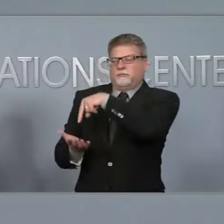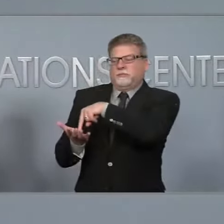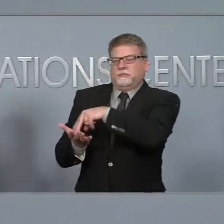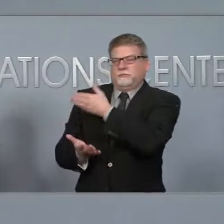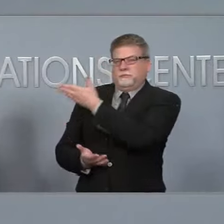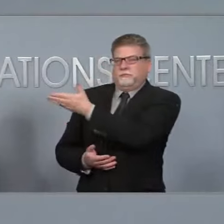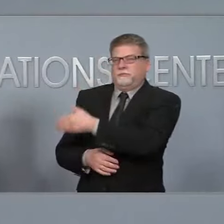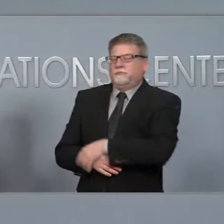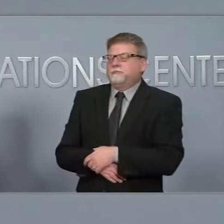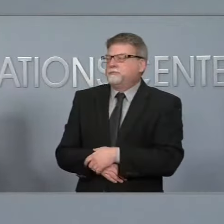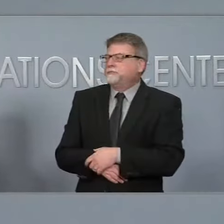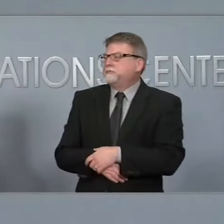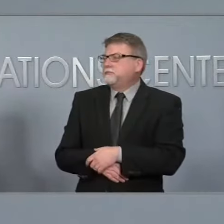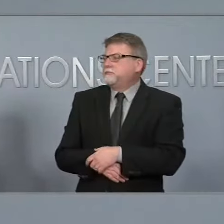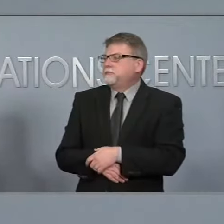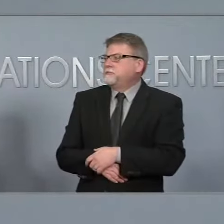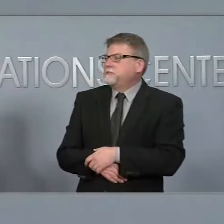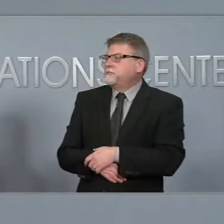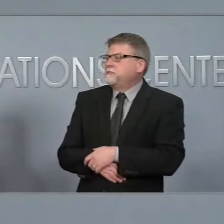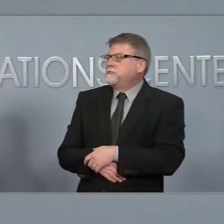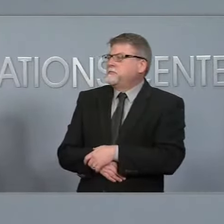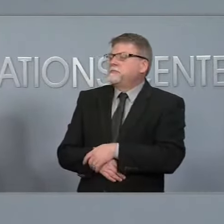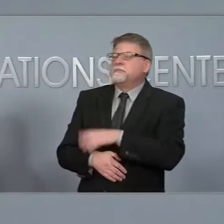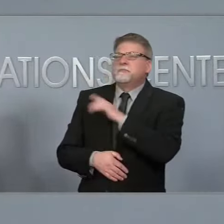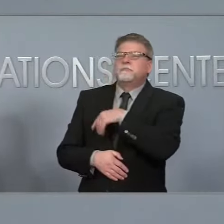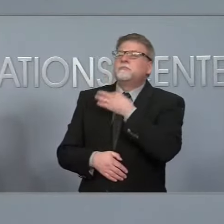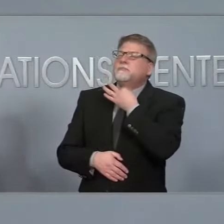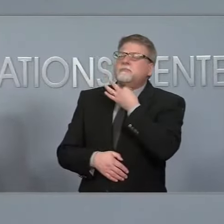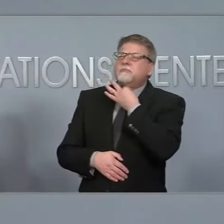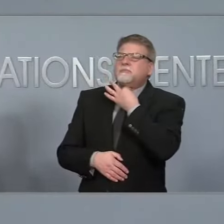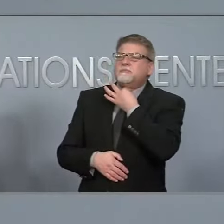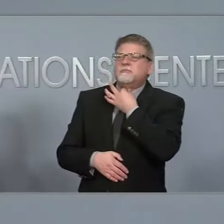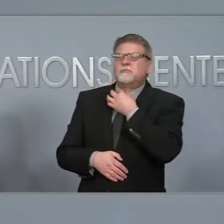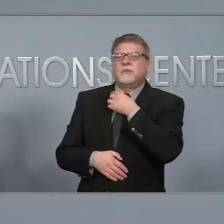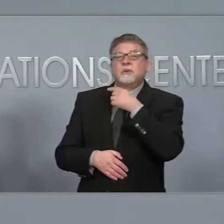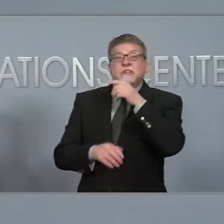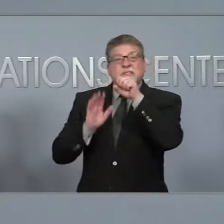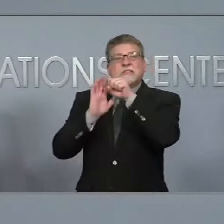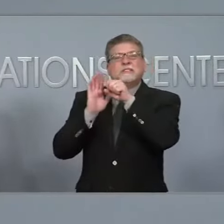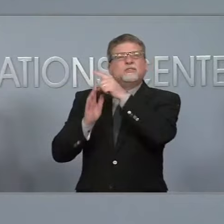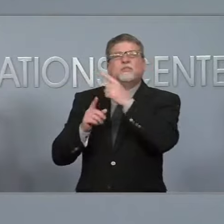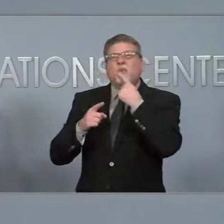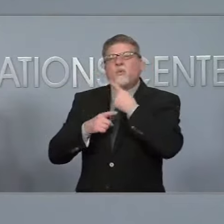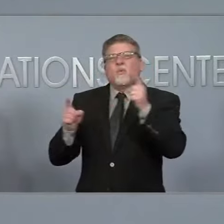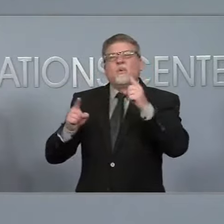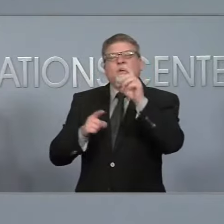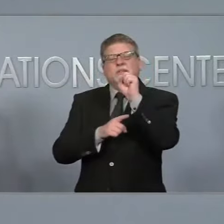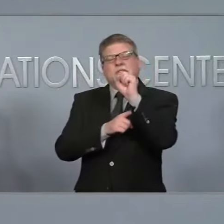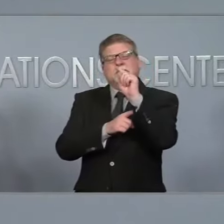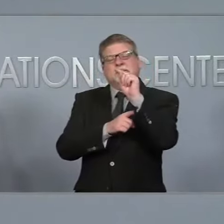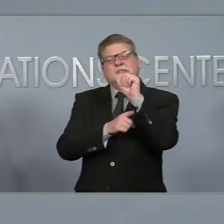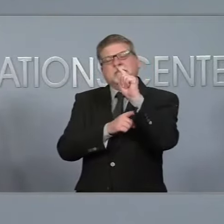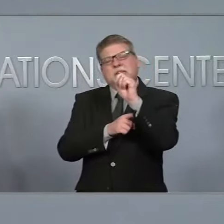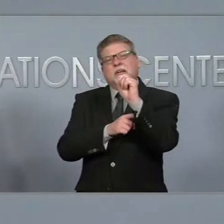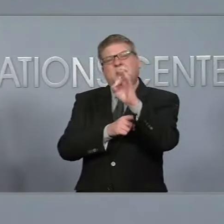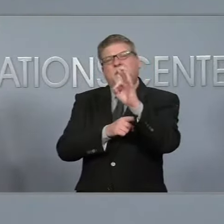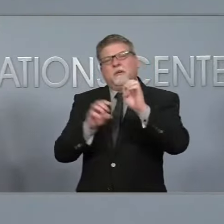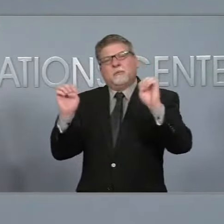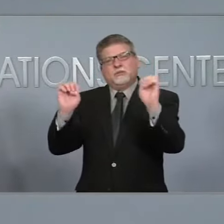Does the governor, does this affect the state of emergency at all as far as timeline on